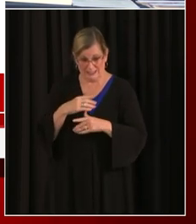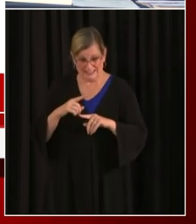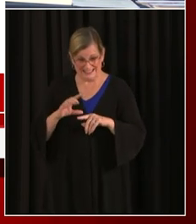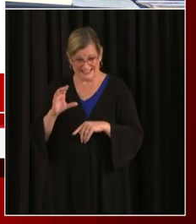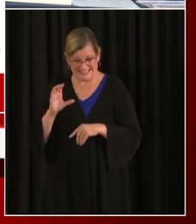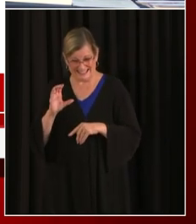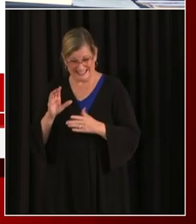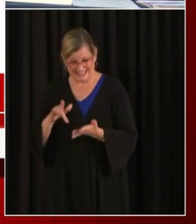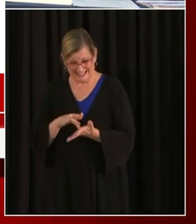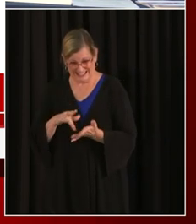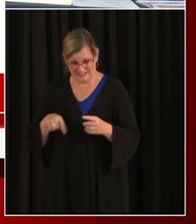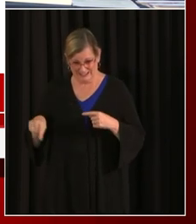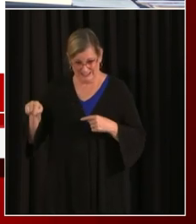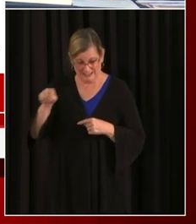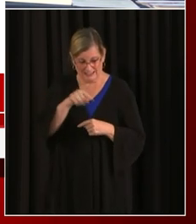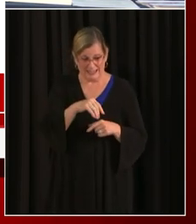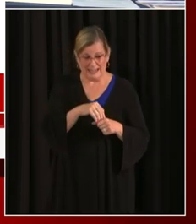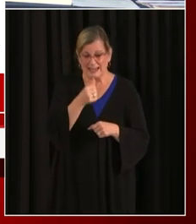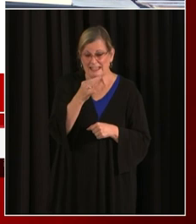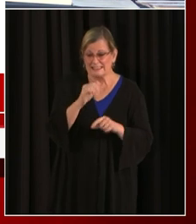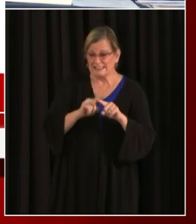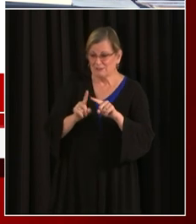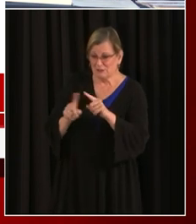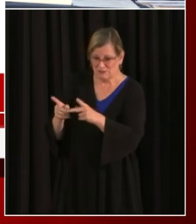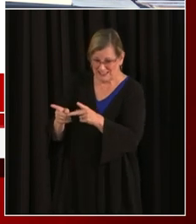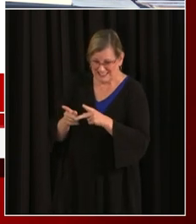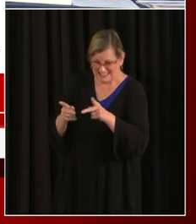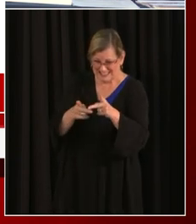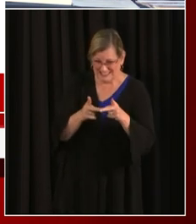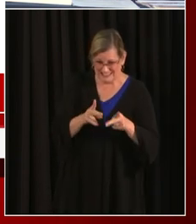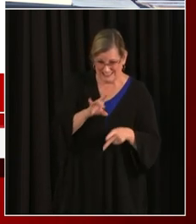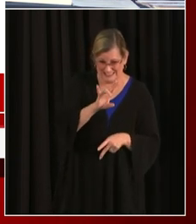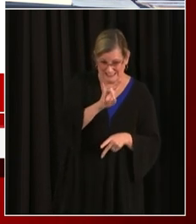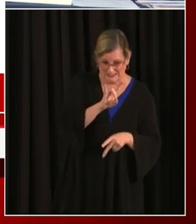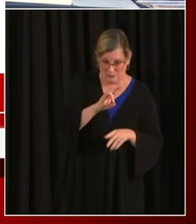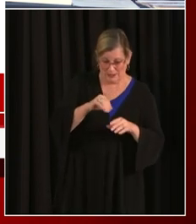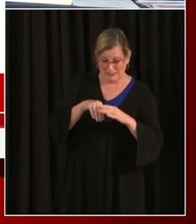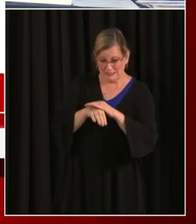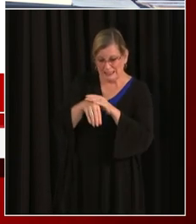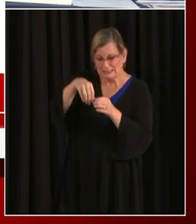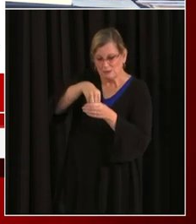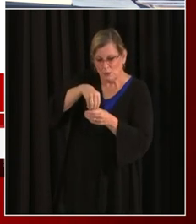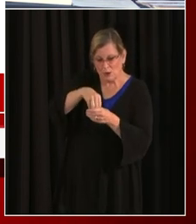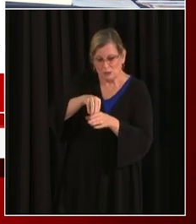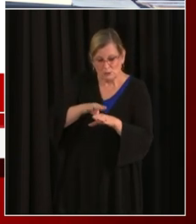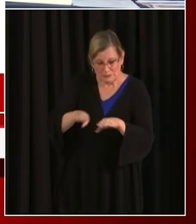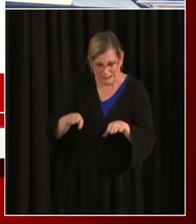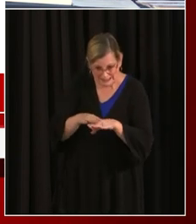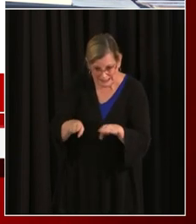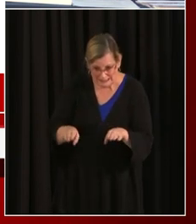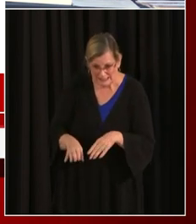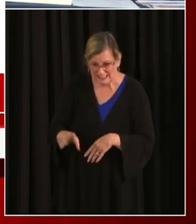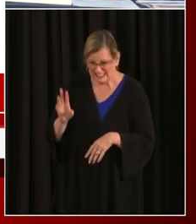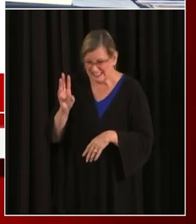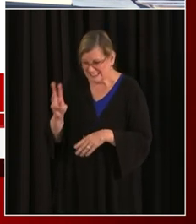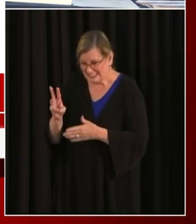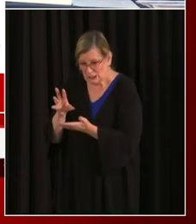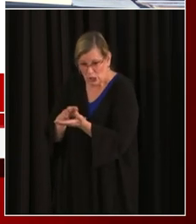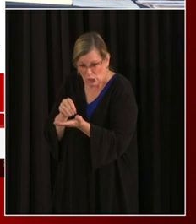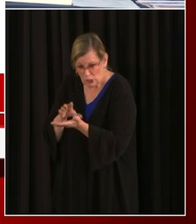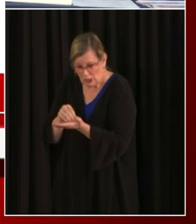centers, 7 indoor aquatic centers, and 6 learning hubs. With guidance from DC Health, we have